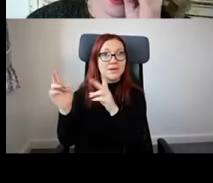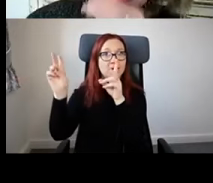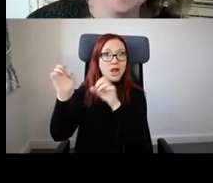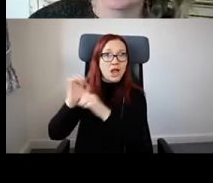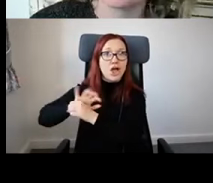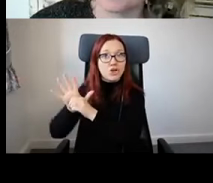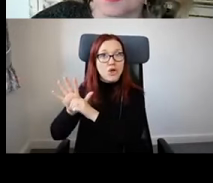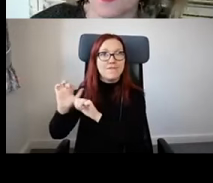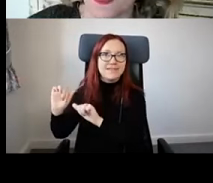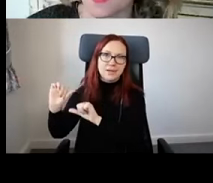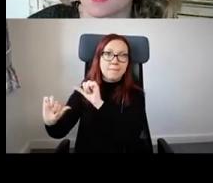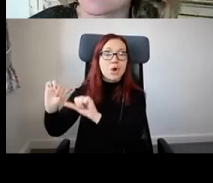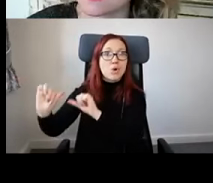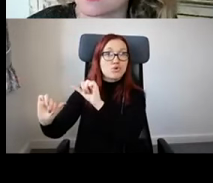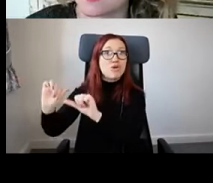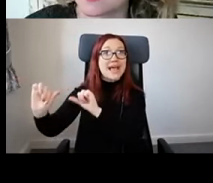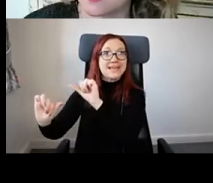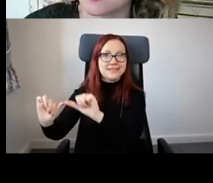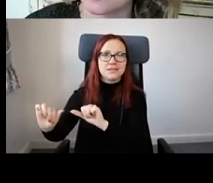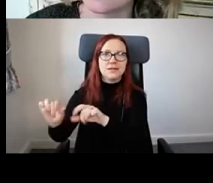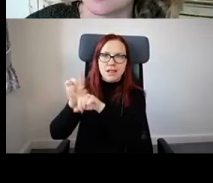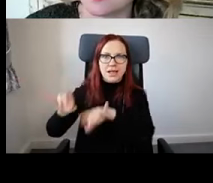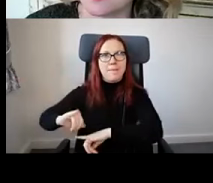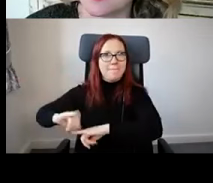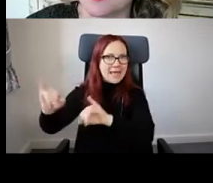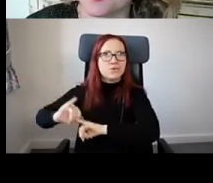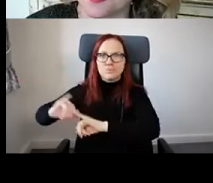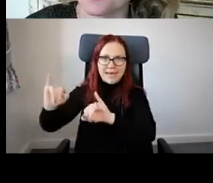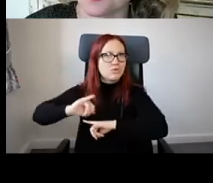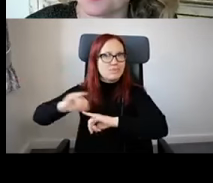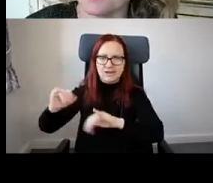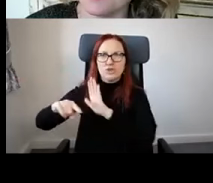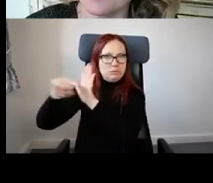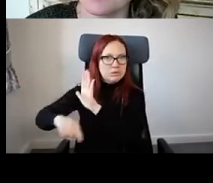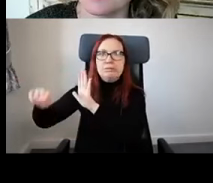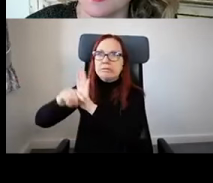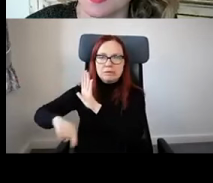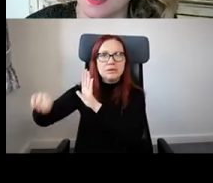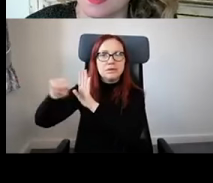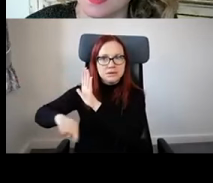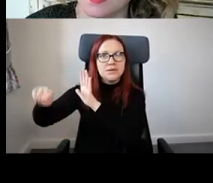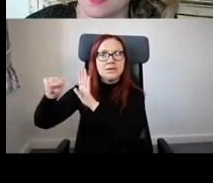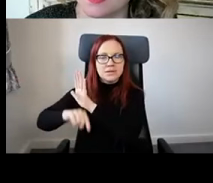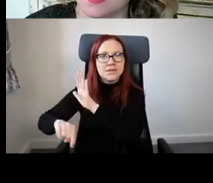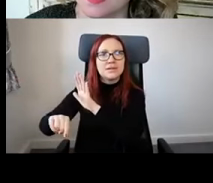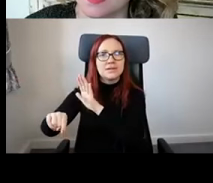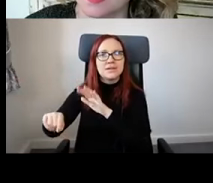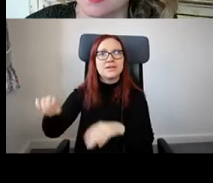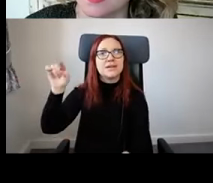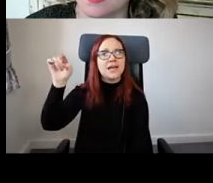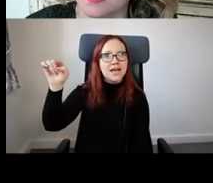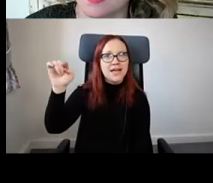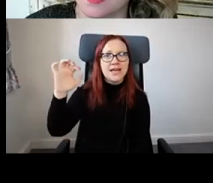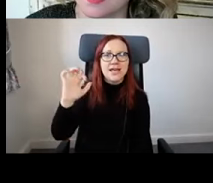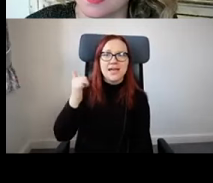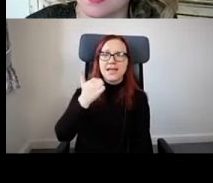and it was really unrelenting bad news, bad news, bad news. As the curves were growing down, the shift went